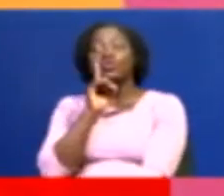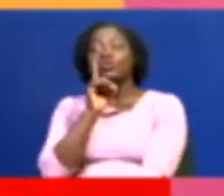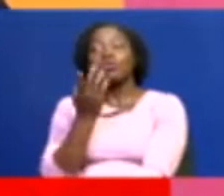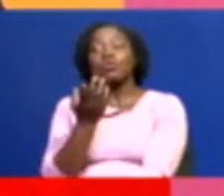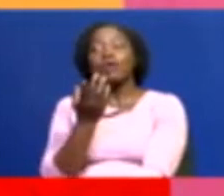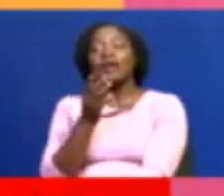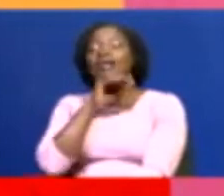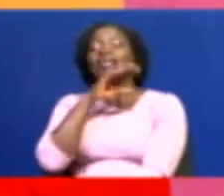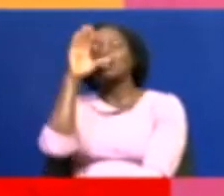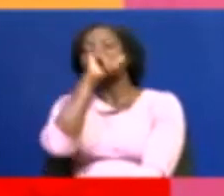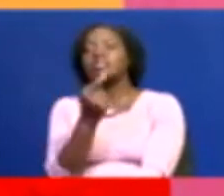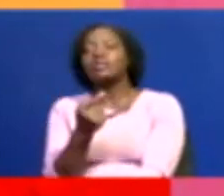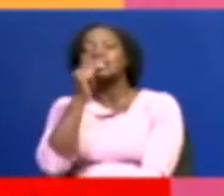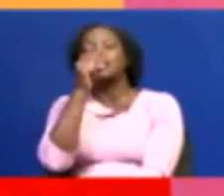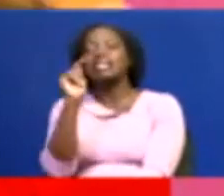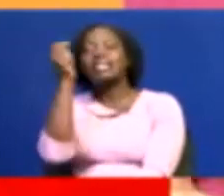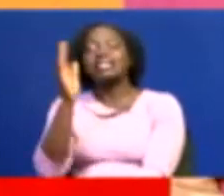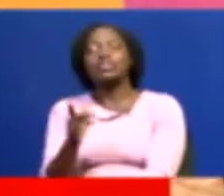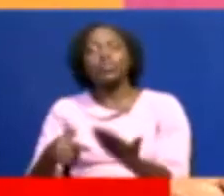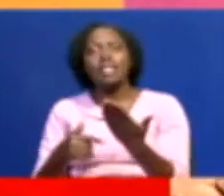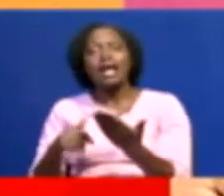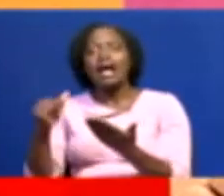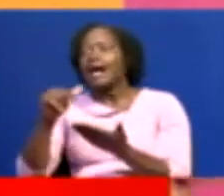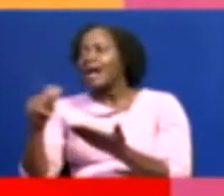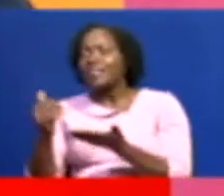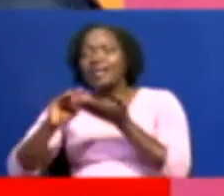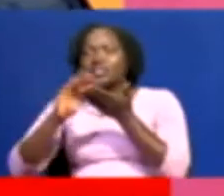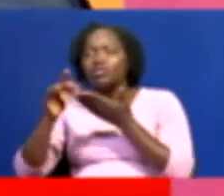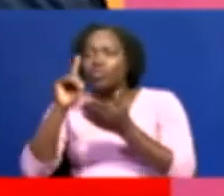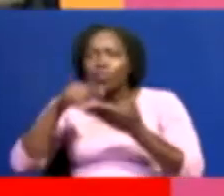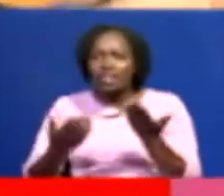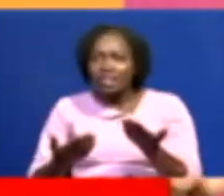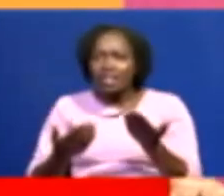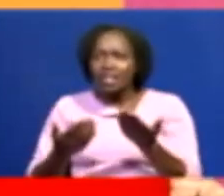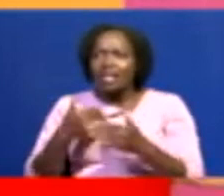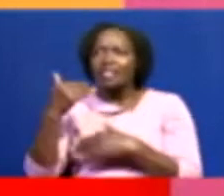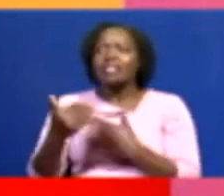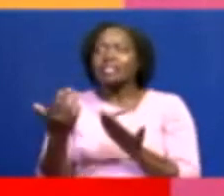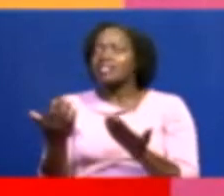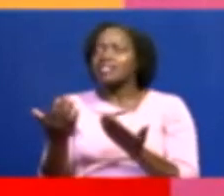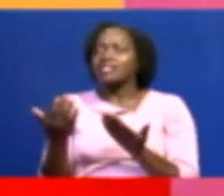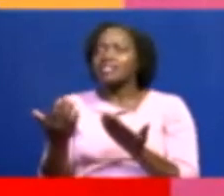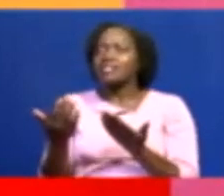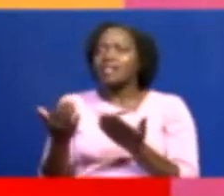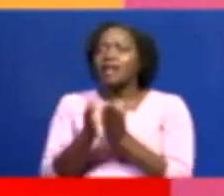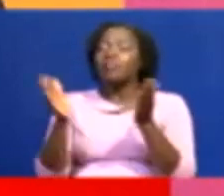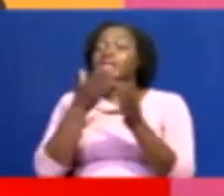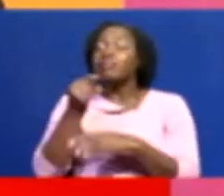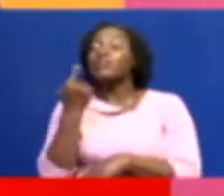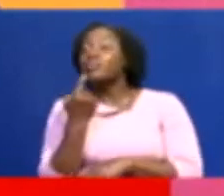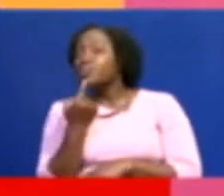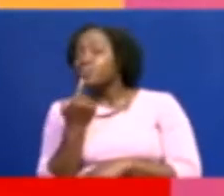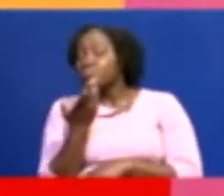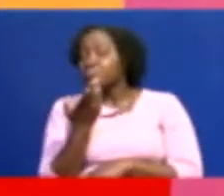be there. What will we tell Kenyans? What other excuse will we give Kenyans? Well, who will be the next boogeyman? That's the big question. Okay. Mm-hmm.